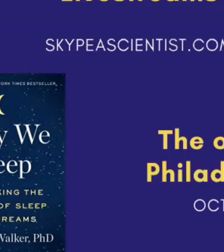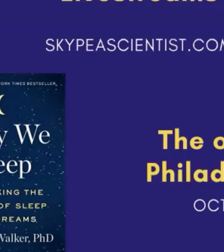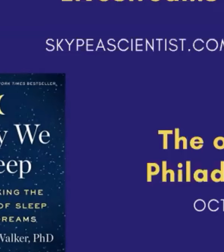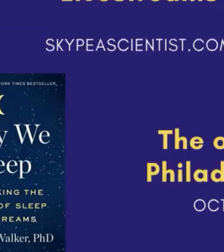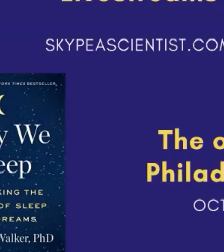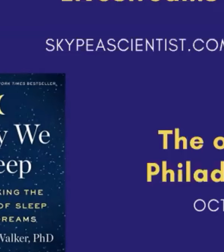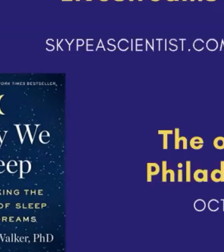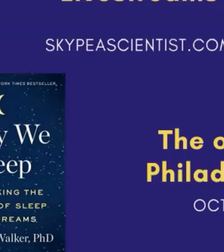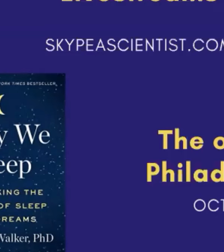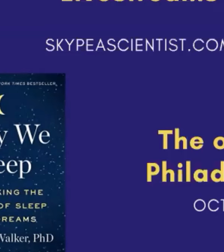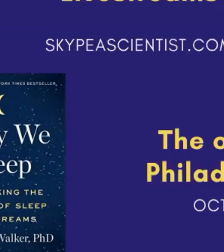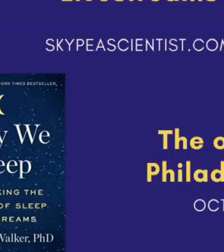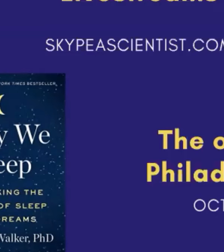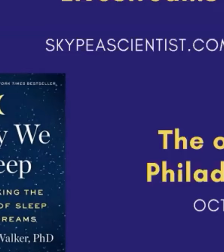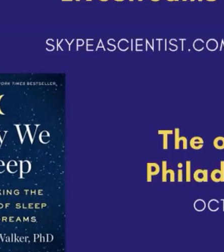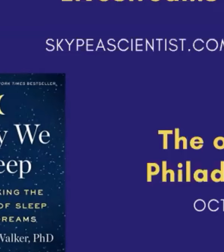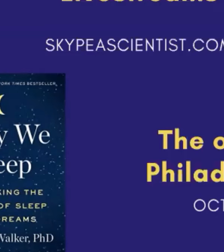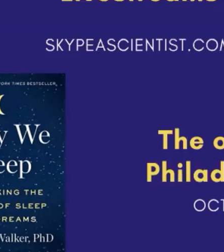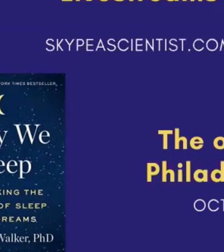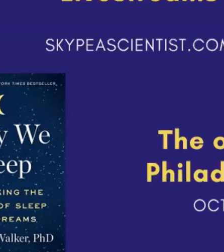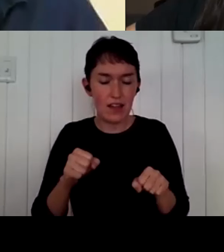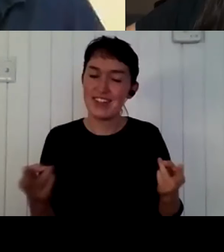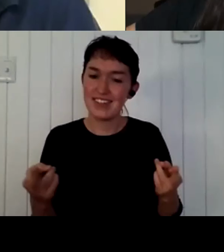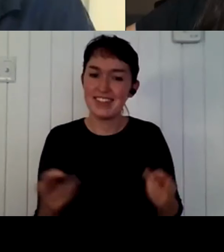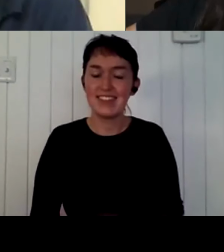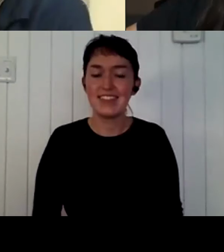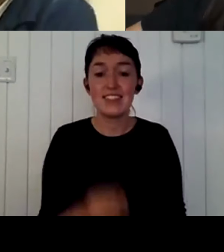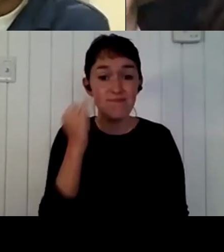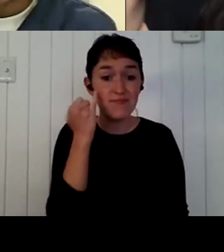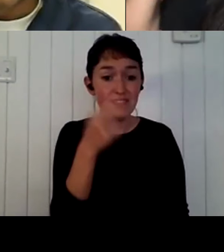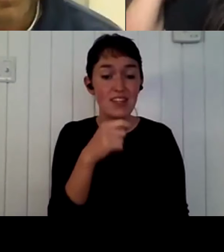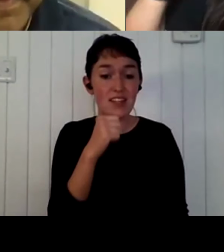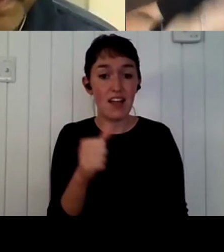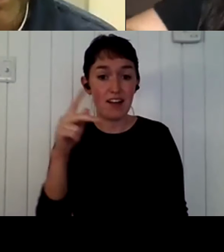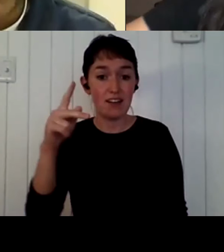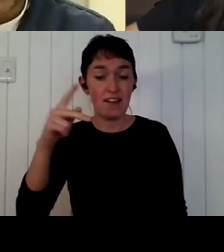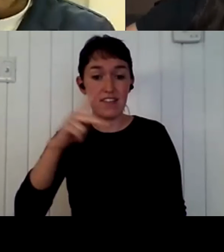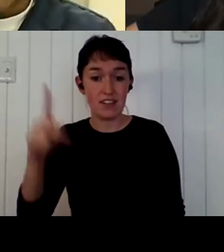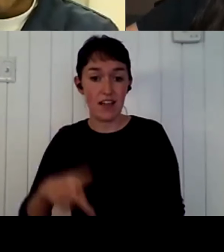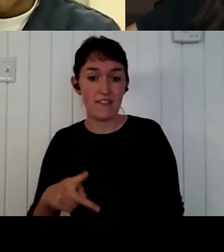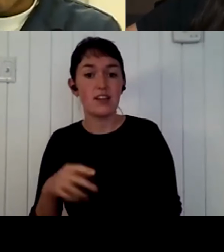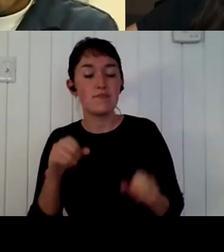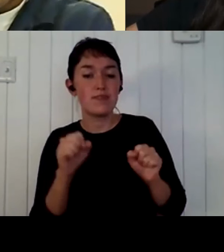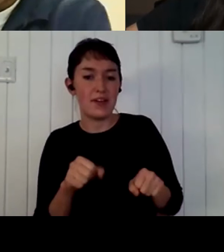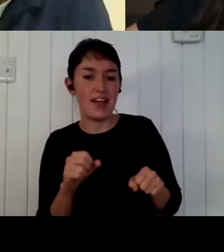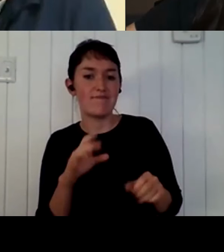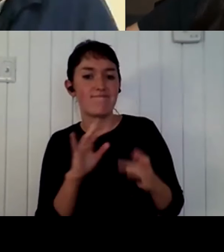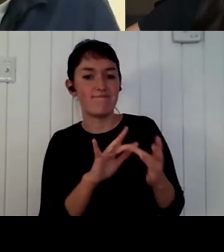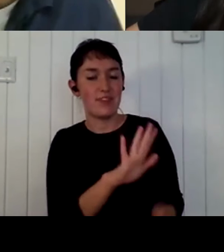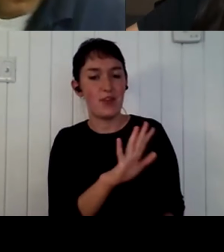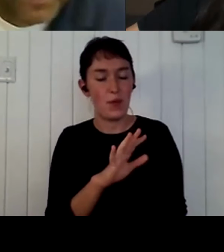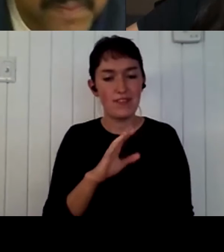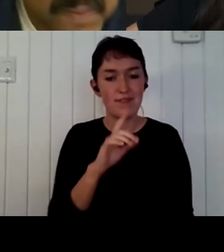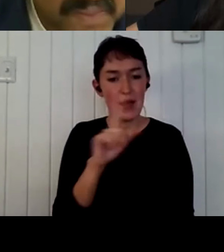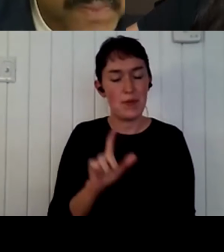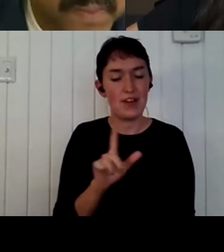in Philadelphia, your local library may also have it as well. Awesome. So let's get into the Q&A. Thank you all for bringing your